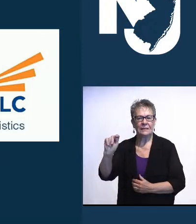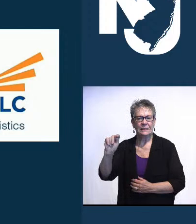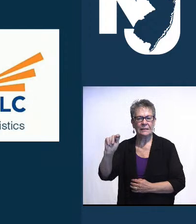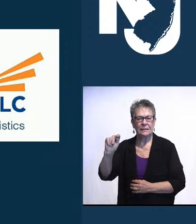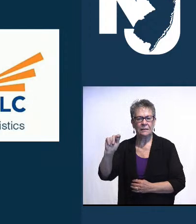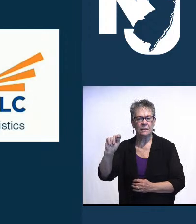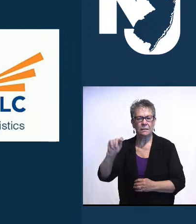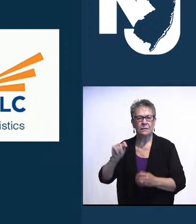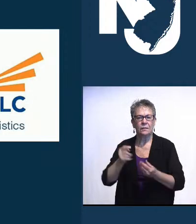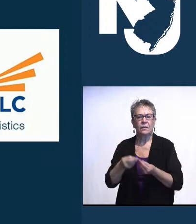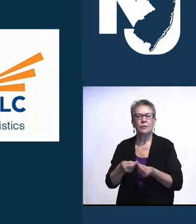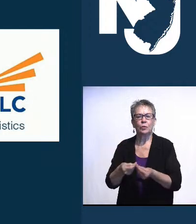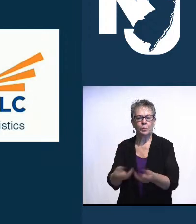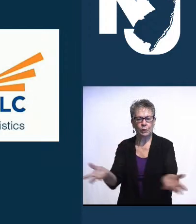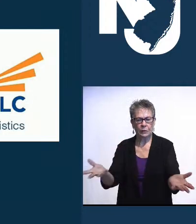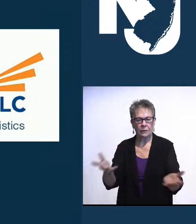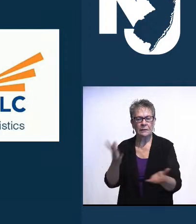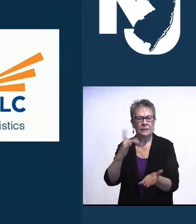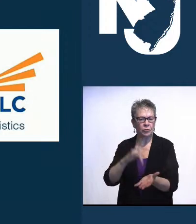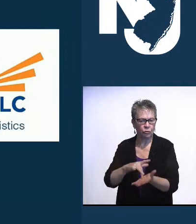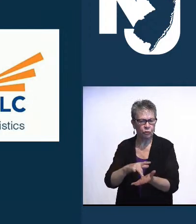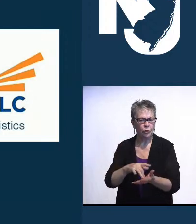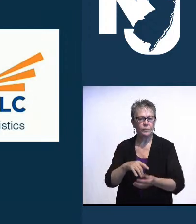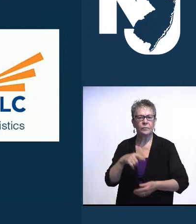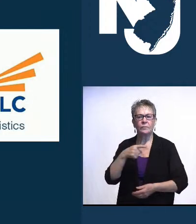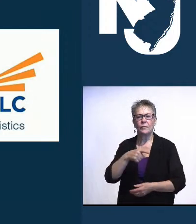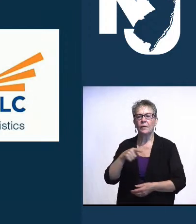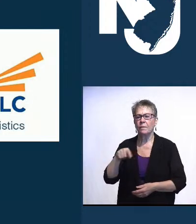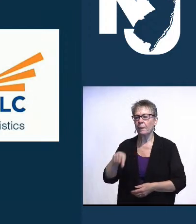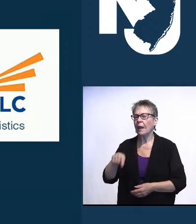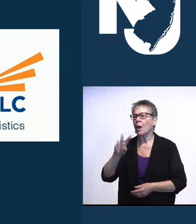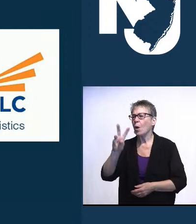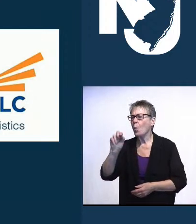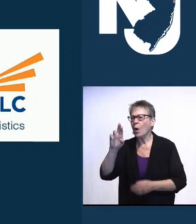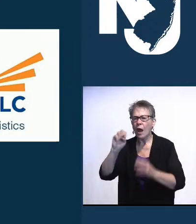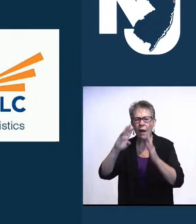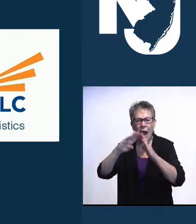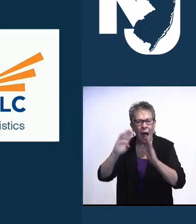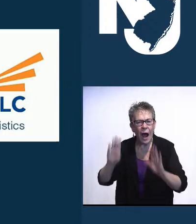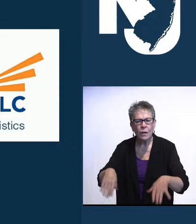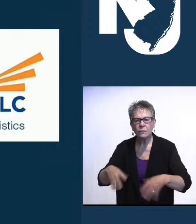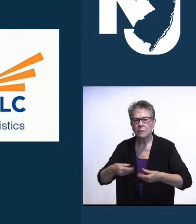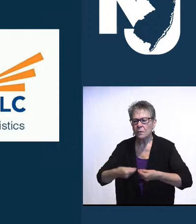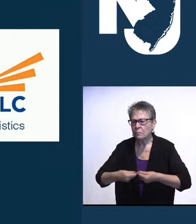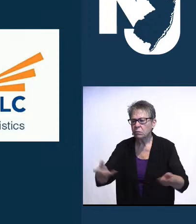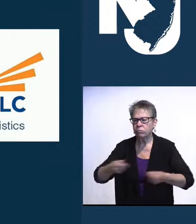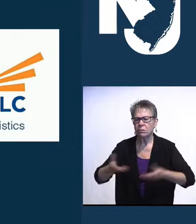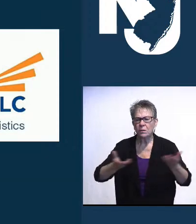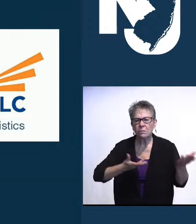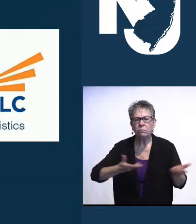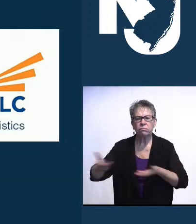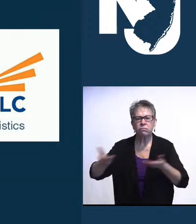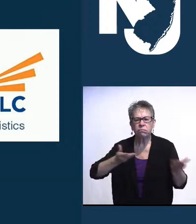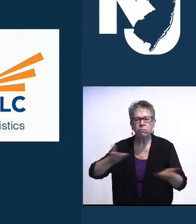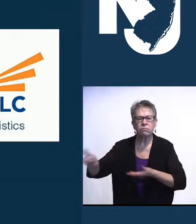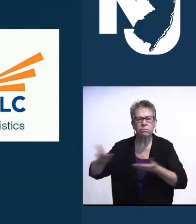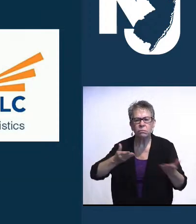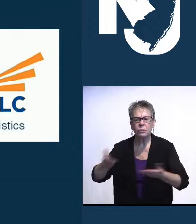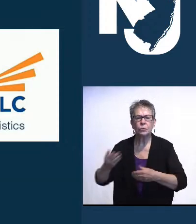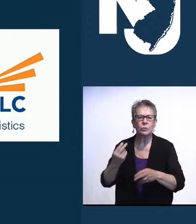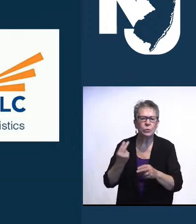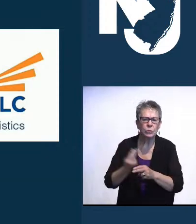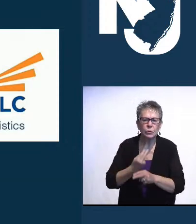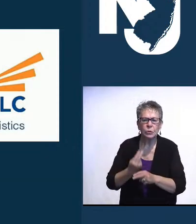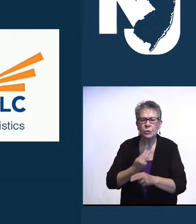have provided warehousing and distribution services to numerous companies utilizing the ports of Elizabeth and Newark. With